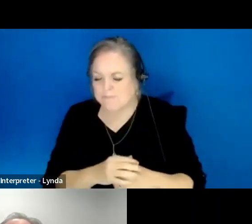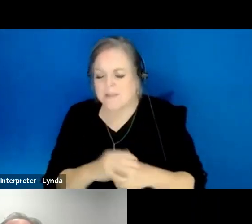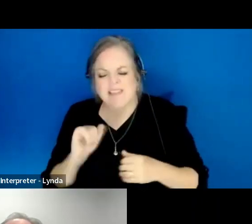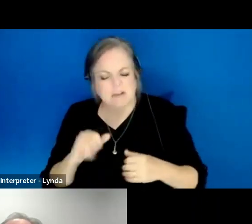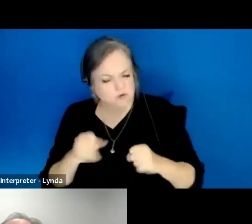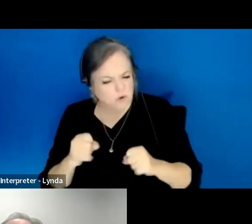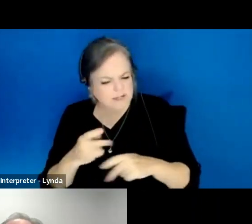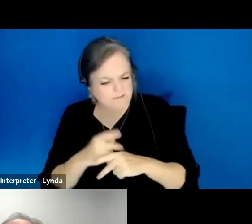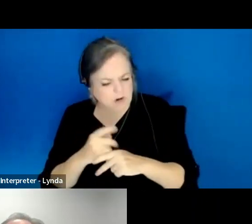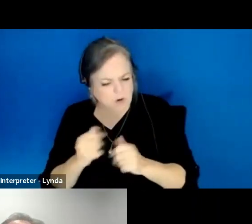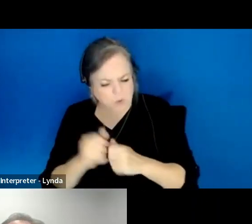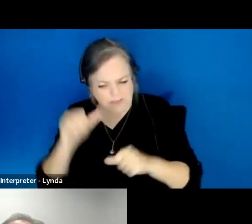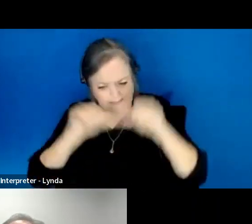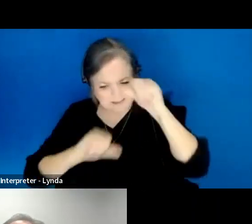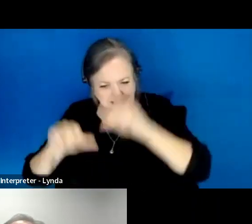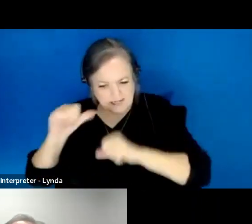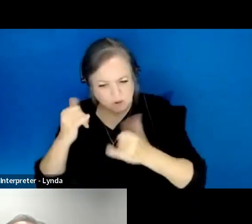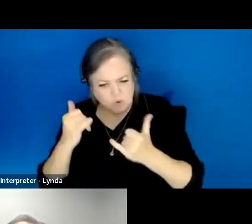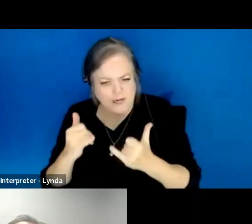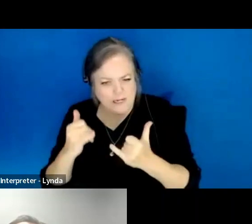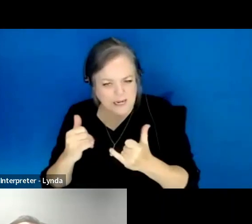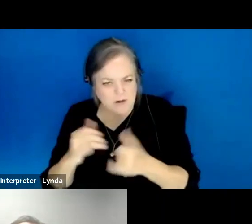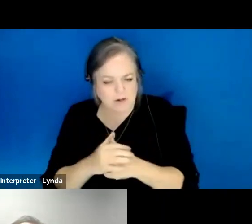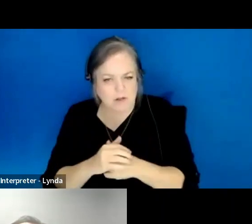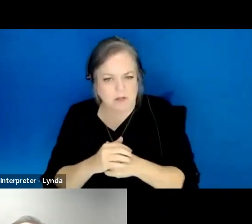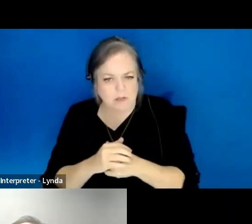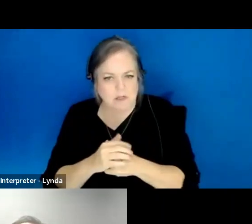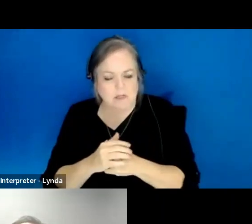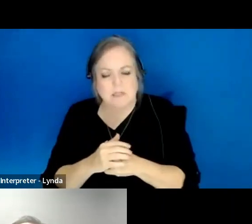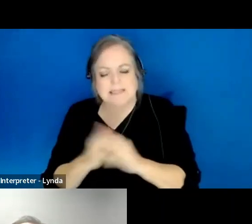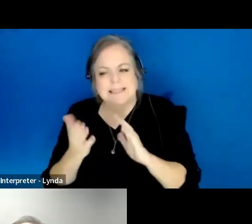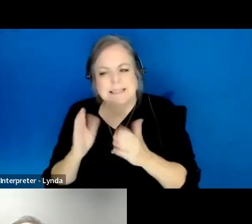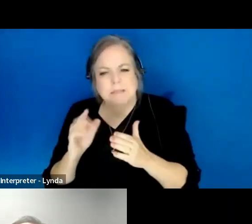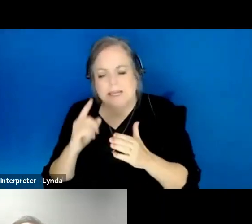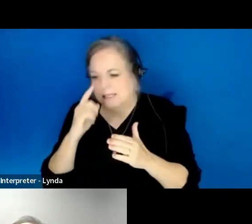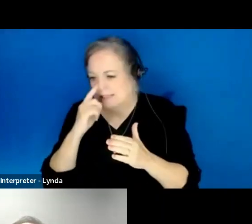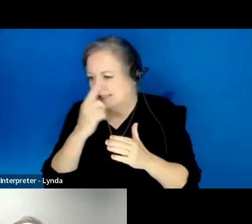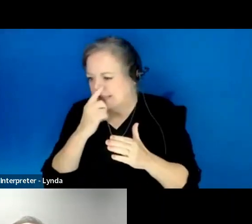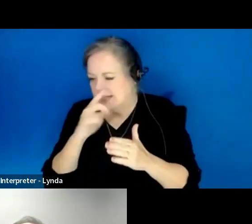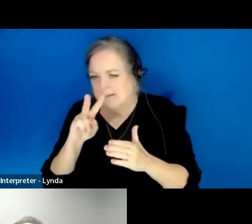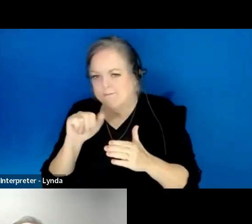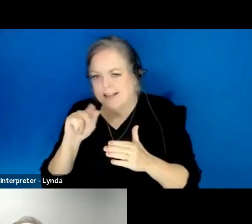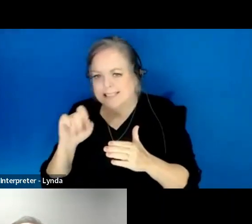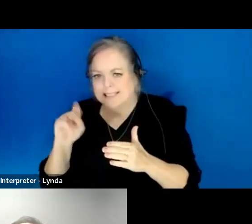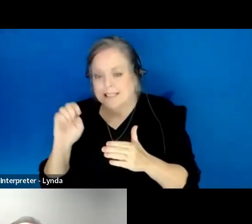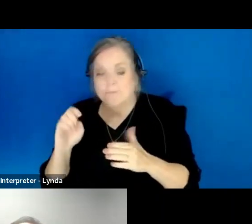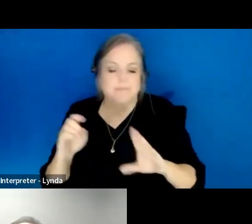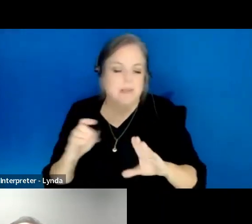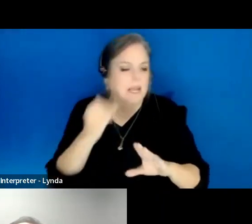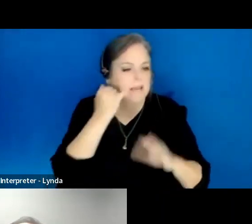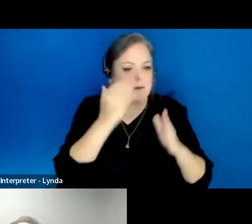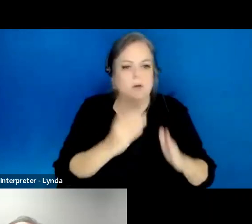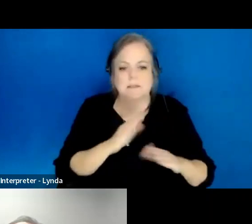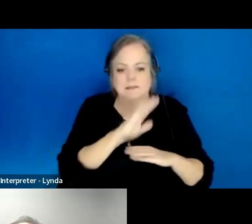figure out with the science right now. It looks like a nasal vaccine is, so if someone's unvaccinated,